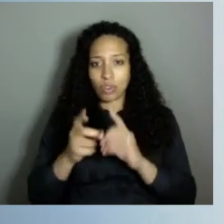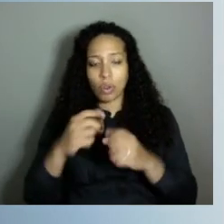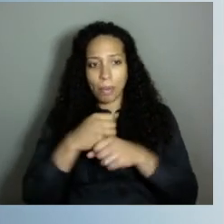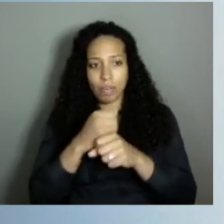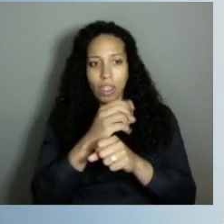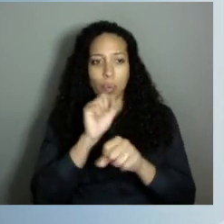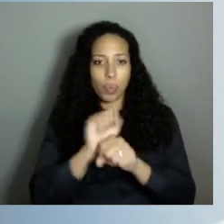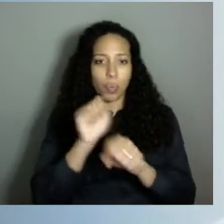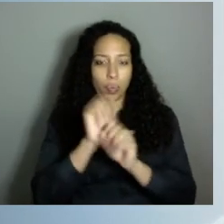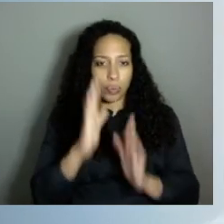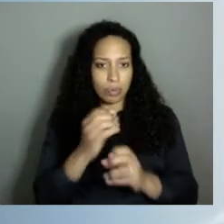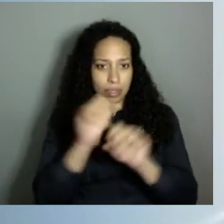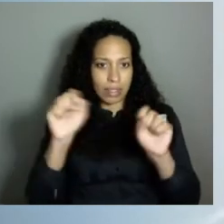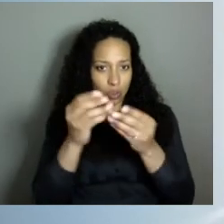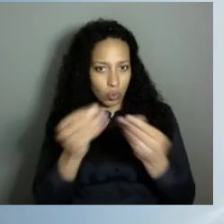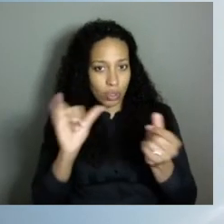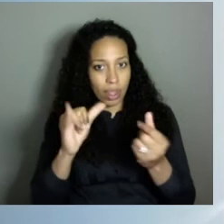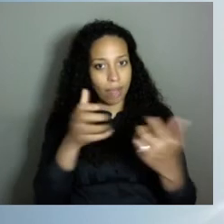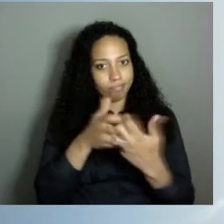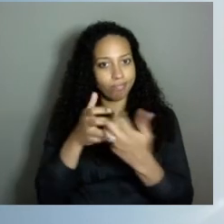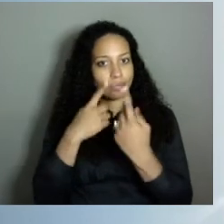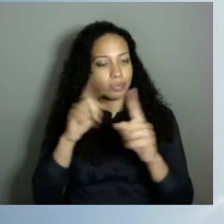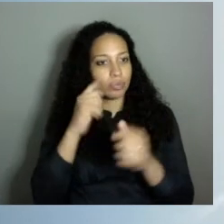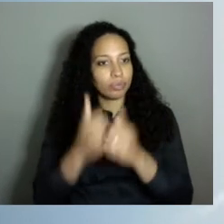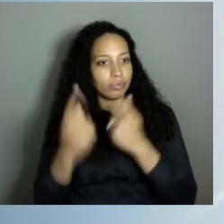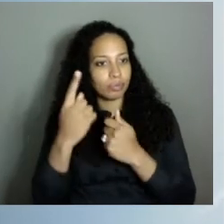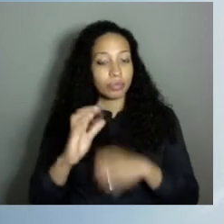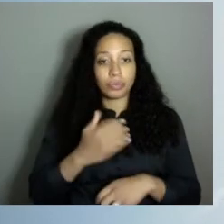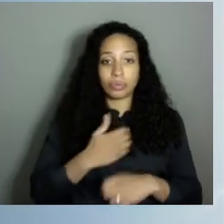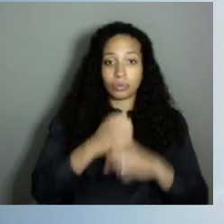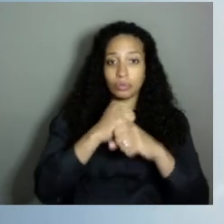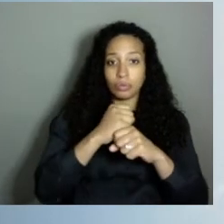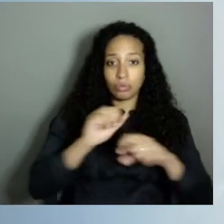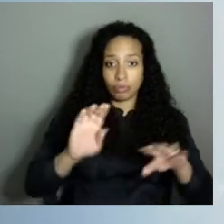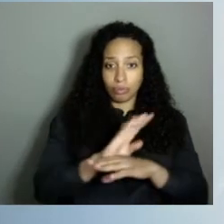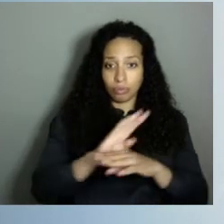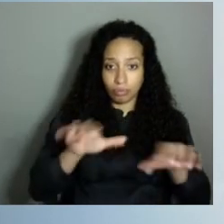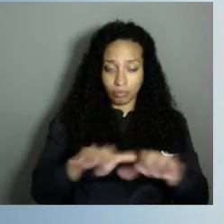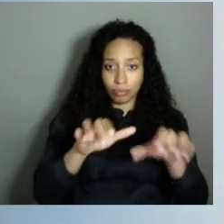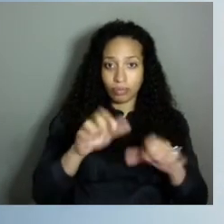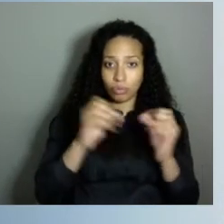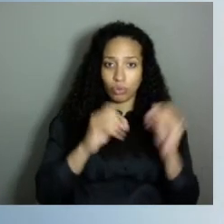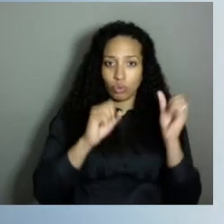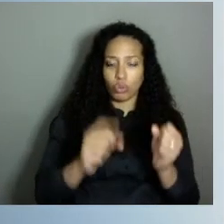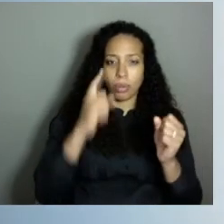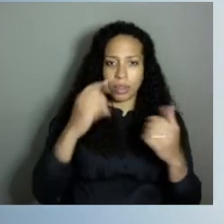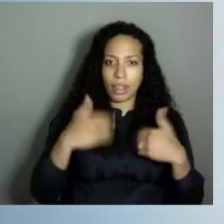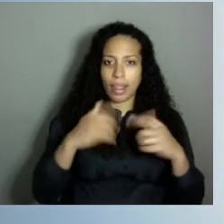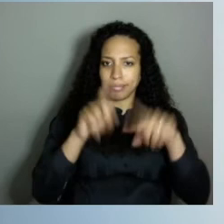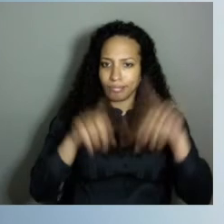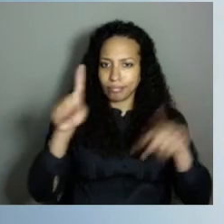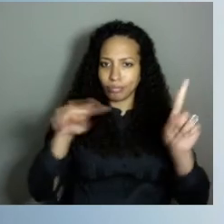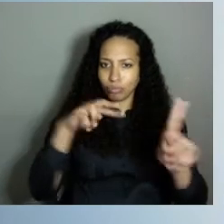that truly work for everyone. Our security practice is stronger because we have a wide range of perspectives on how our